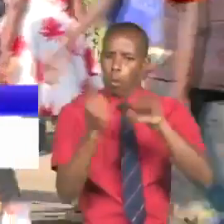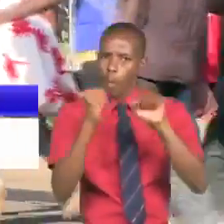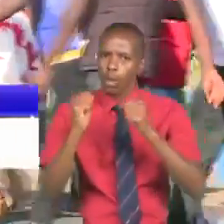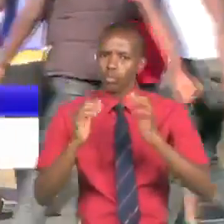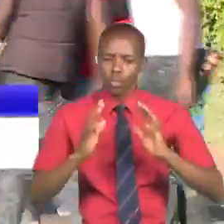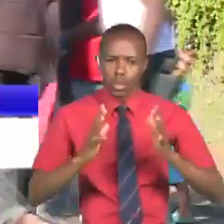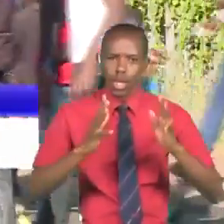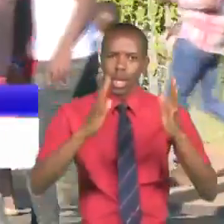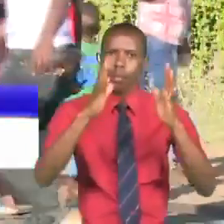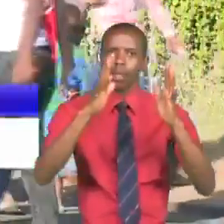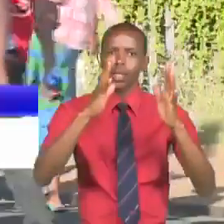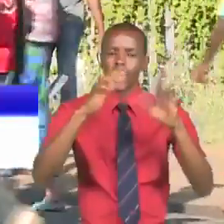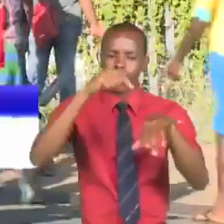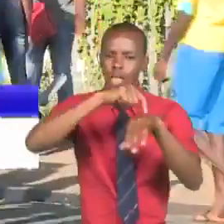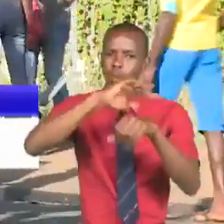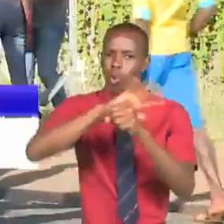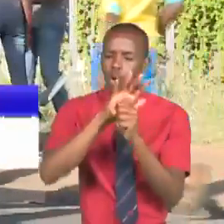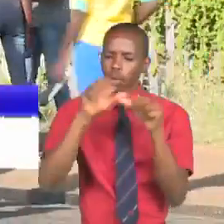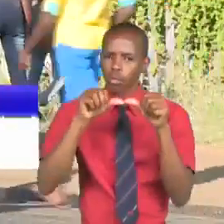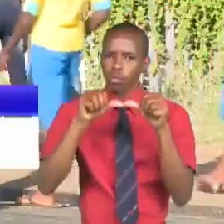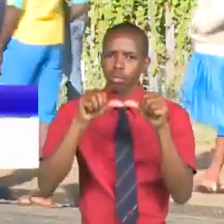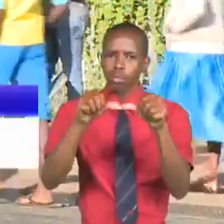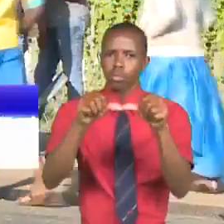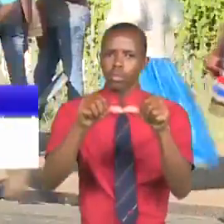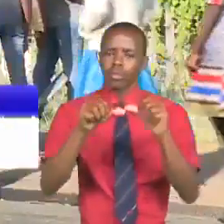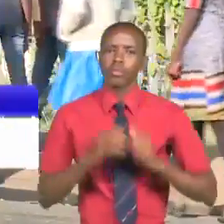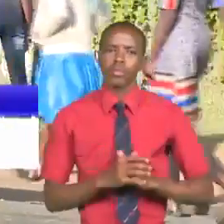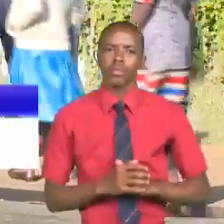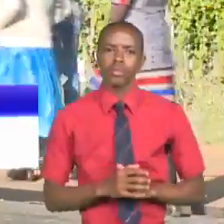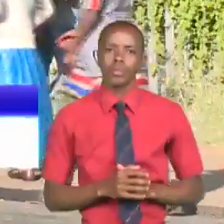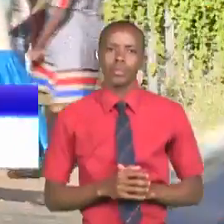Christmas festivities amidst the pandemic. Namkana Samuel, Switch TV, Nairobi.